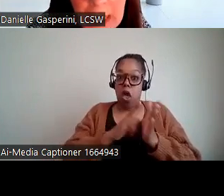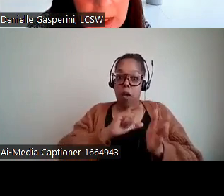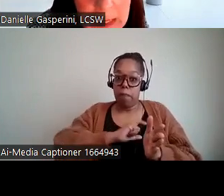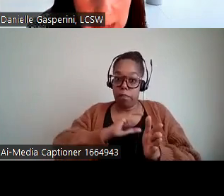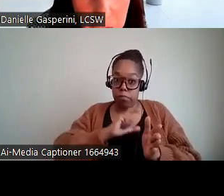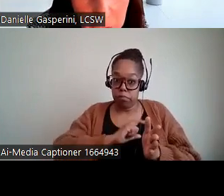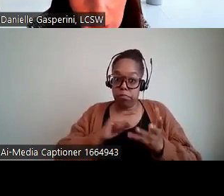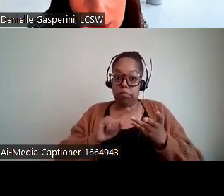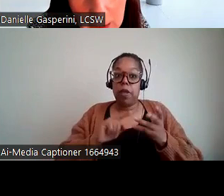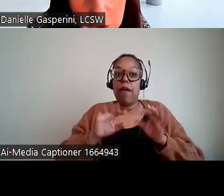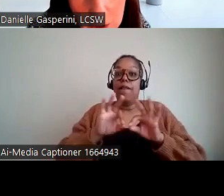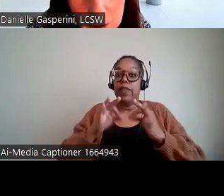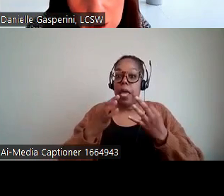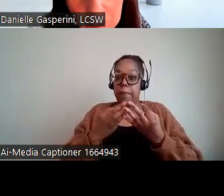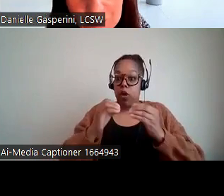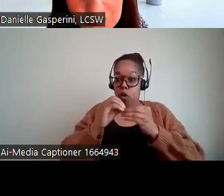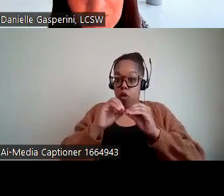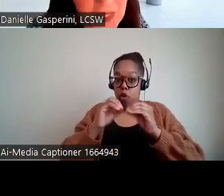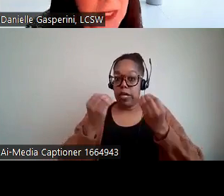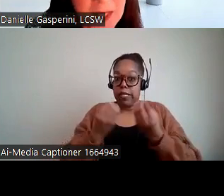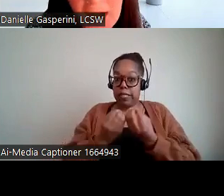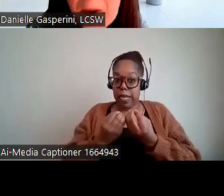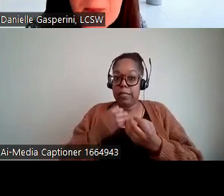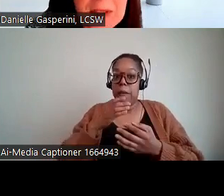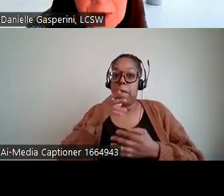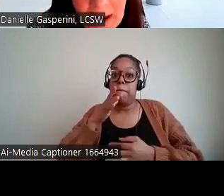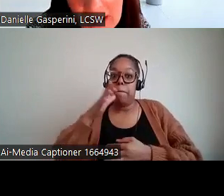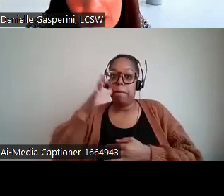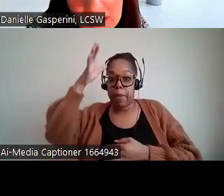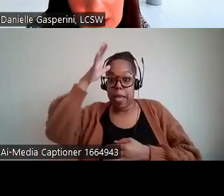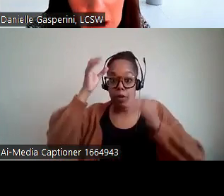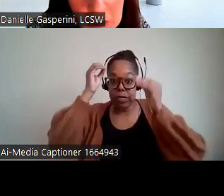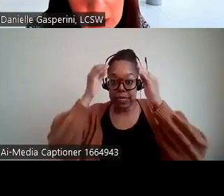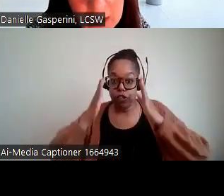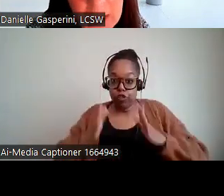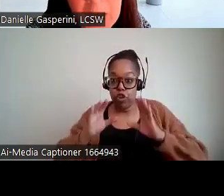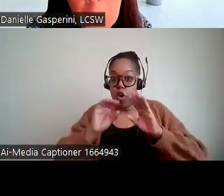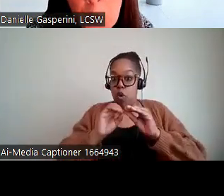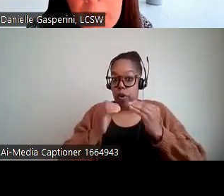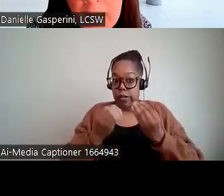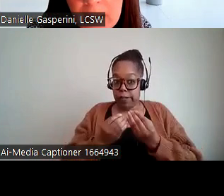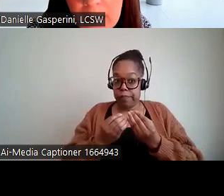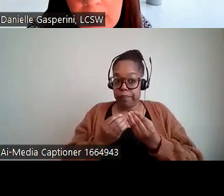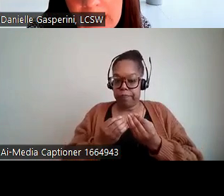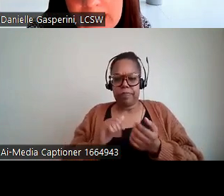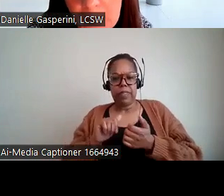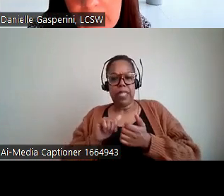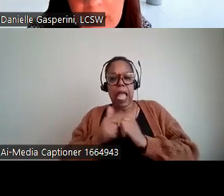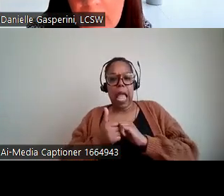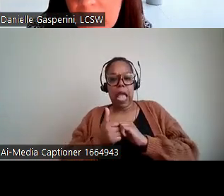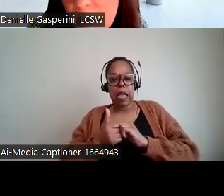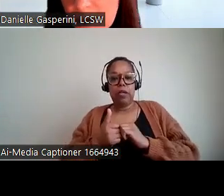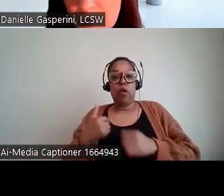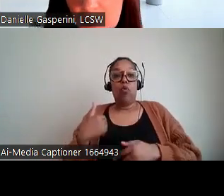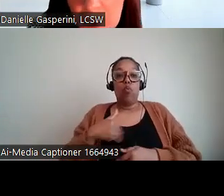counties, parent-teacher organizations. How do we do that? How does that all work? We, and when I say we,